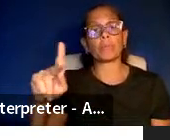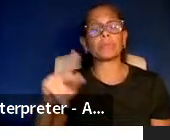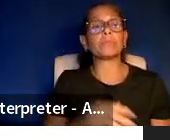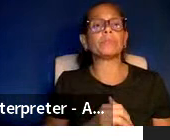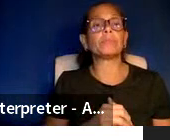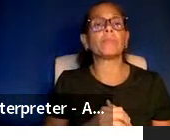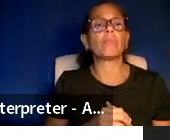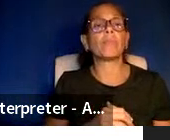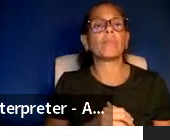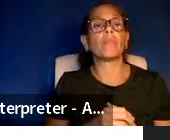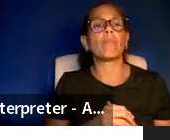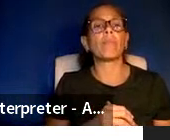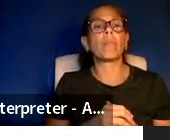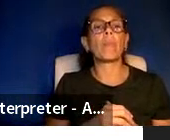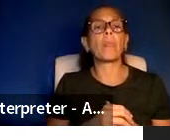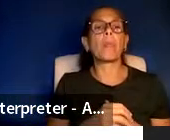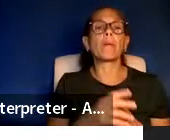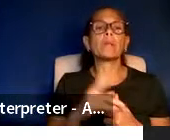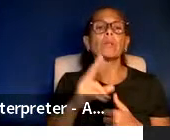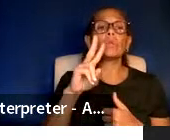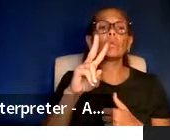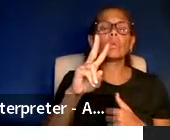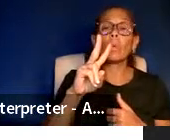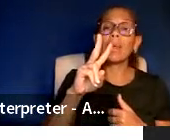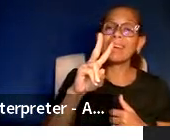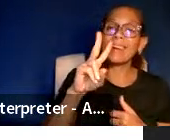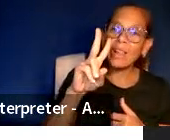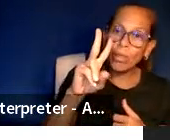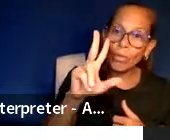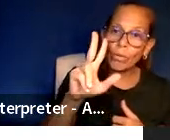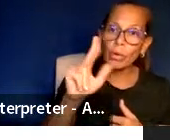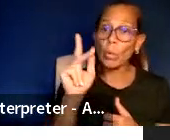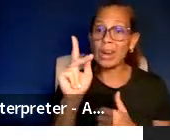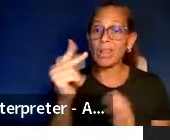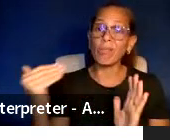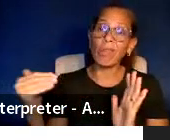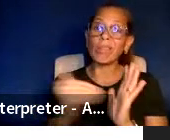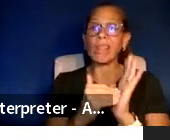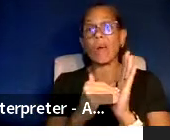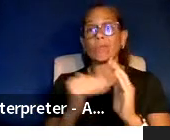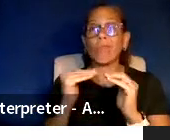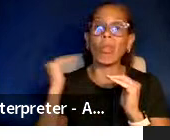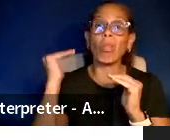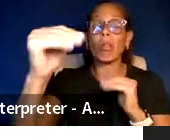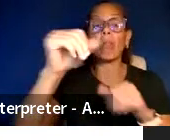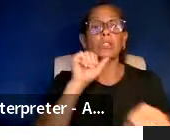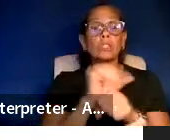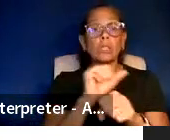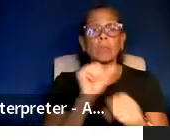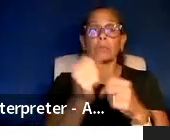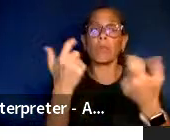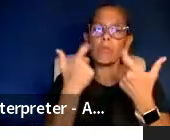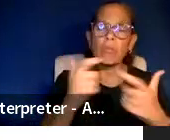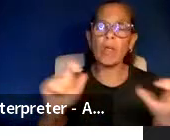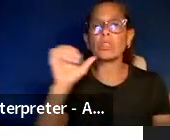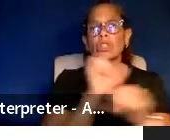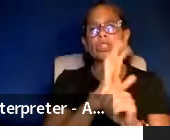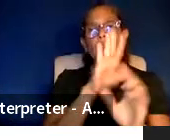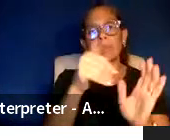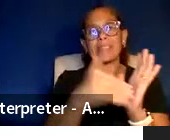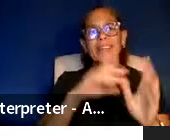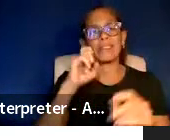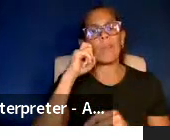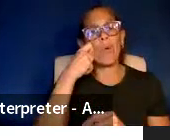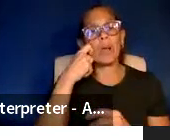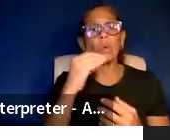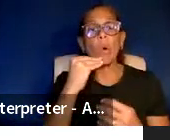With more than 23,000 jobs in over 300 medical offices, Morris Park is one of the largest job centers in the Bronx and home